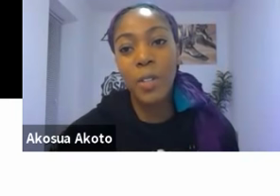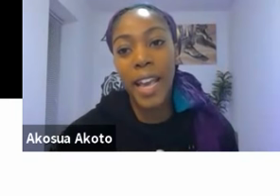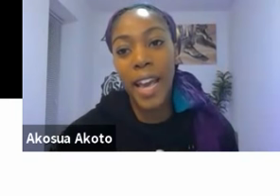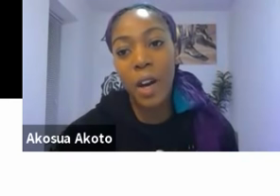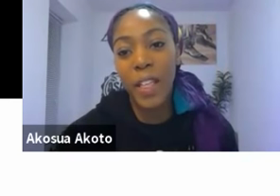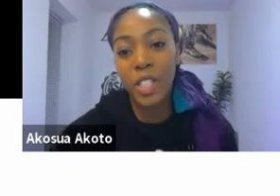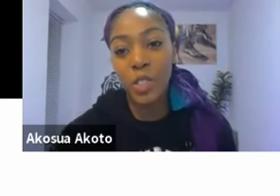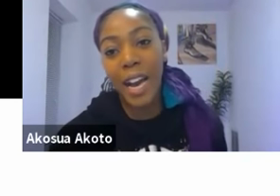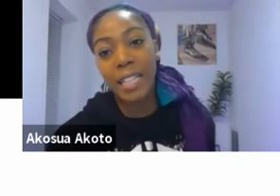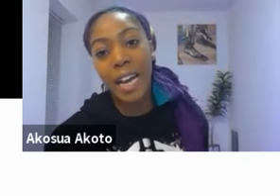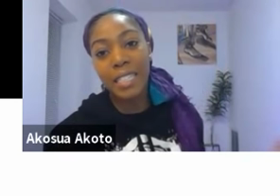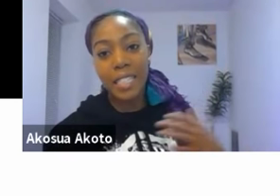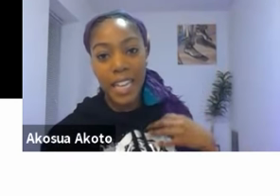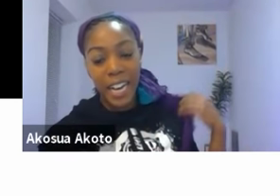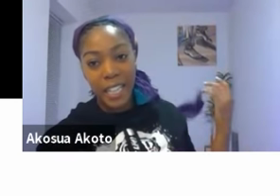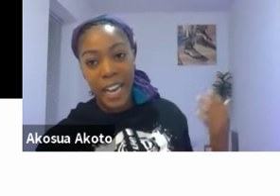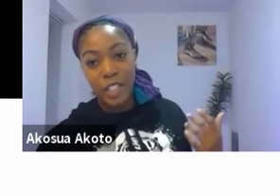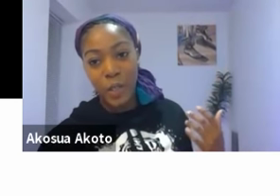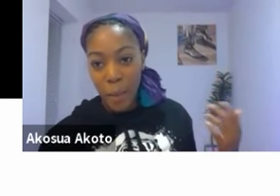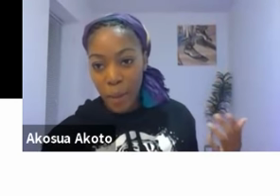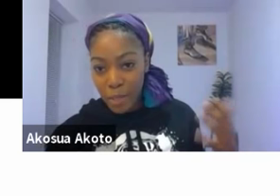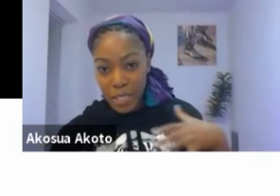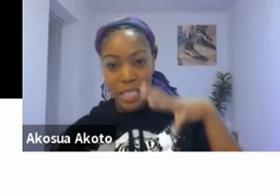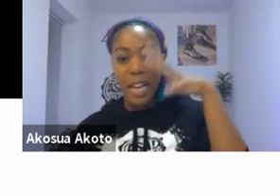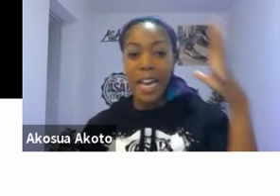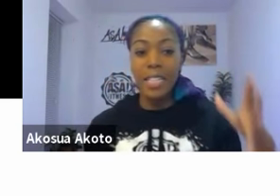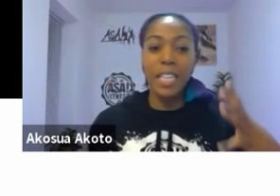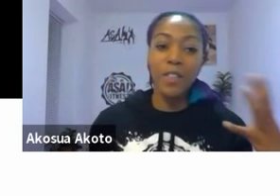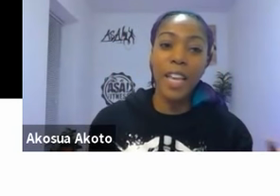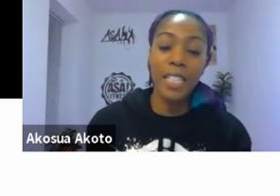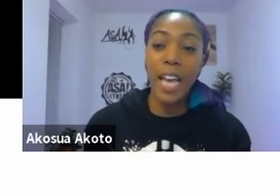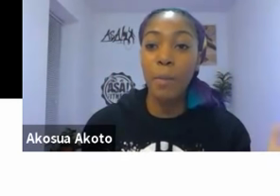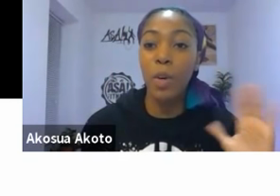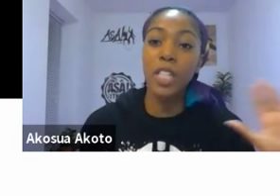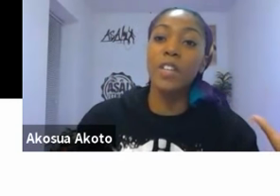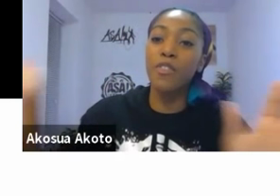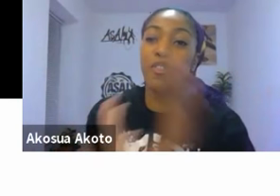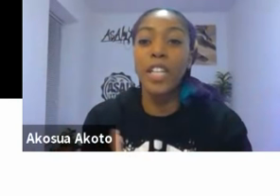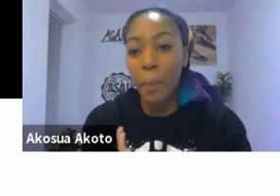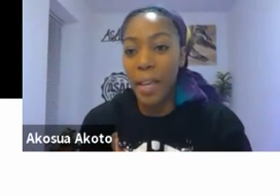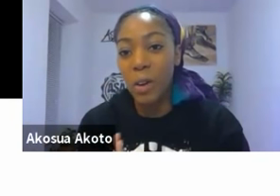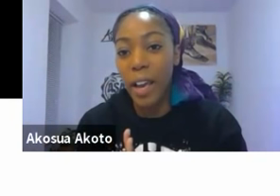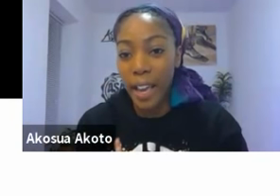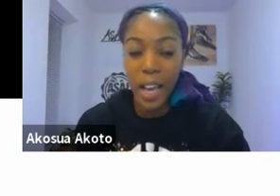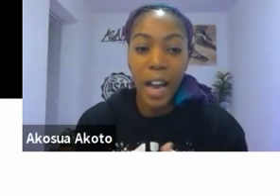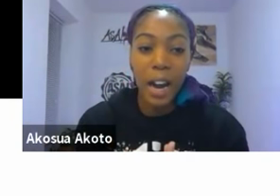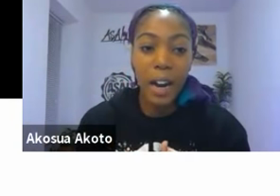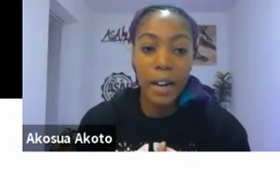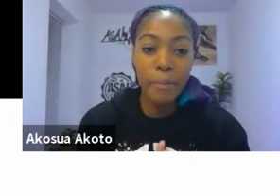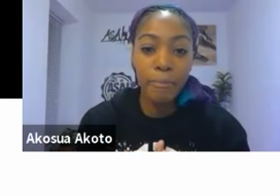Okay, so now that you've got an idea, I kind of gotten you hype up just in the idea of dance, I'm going to flip it,